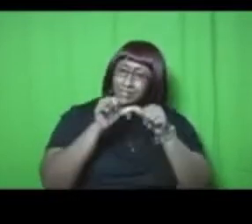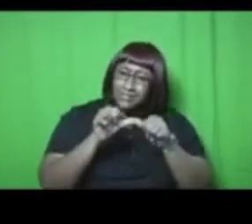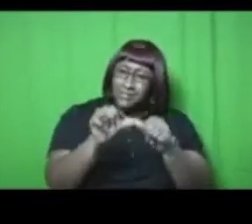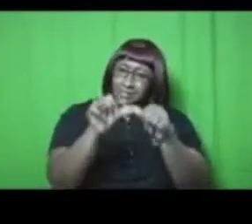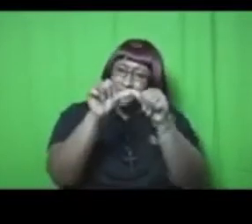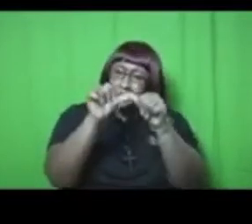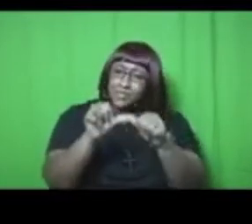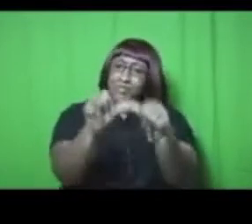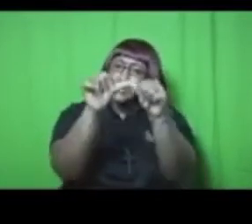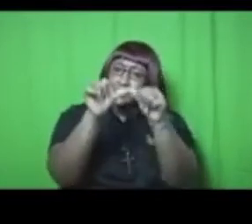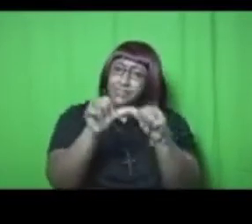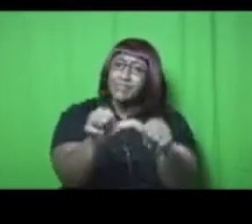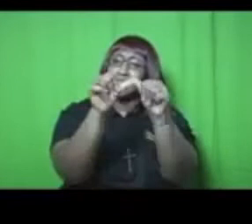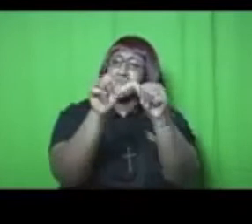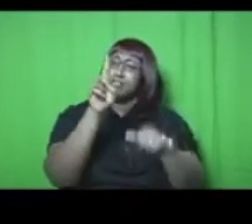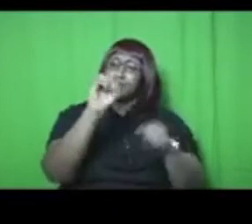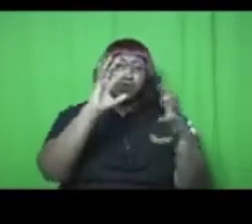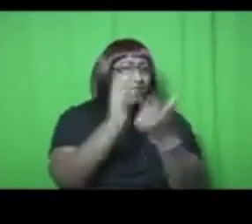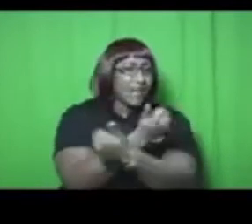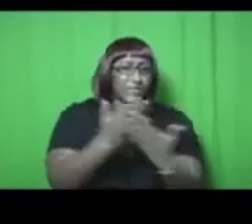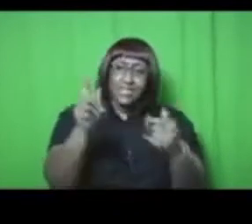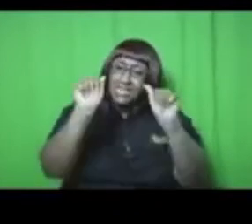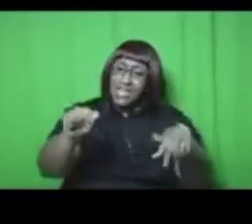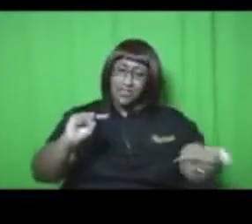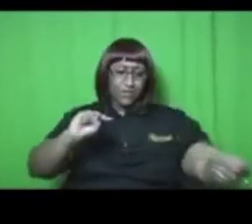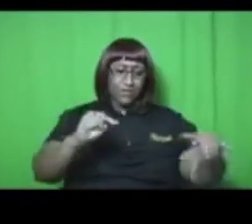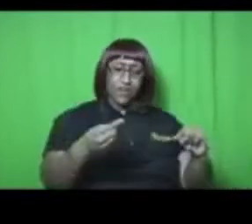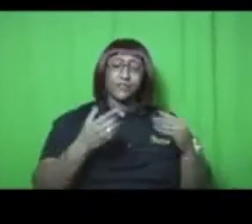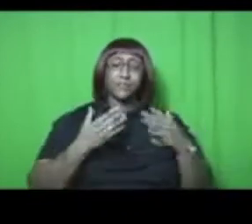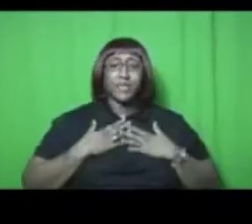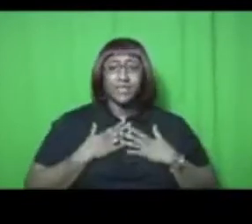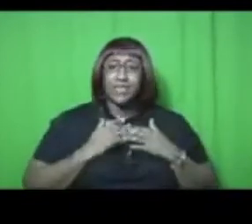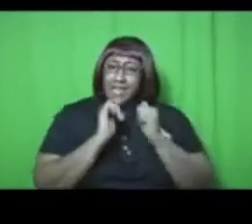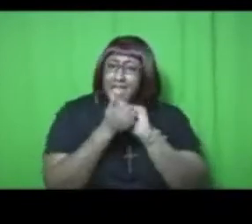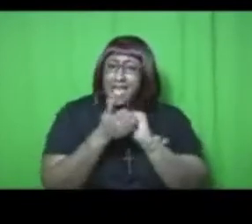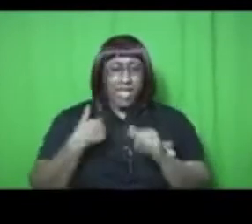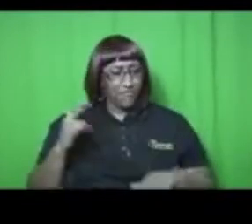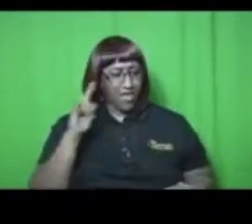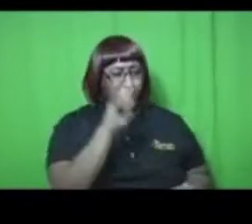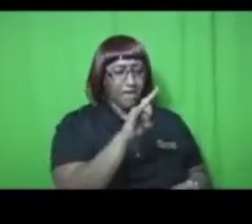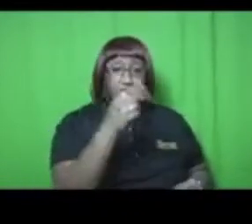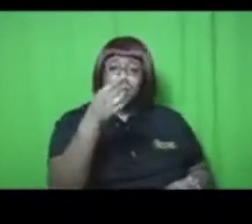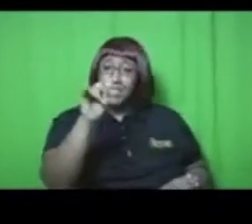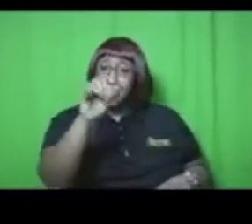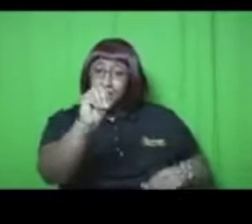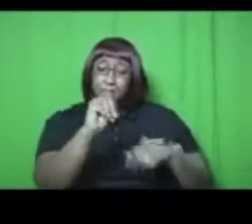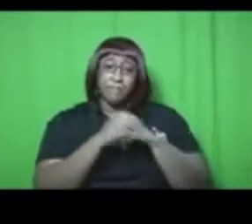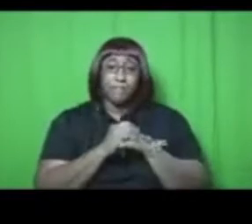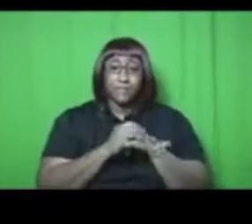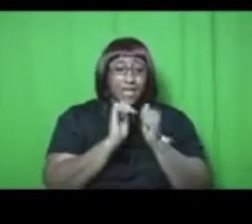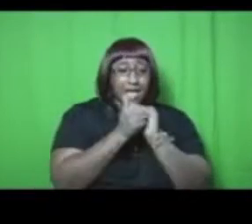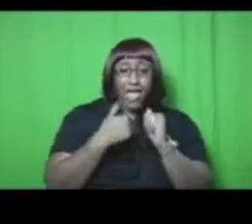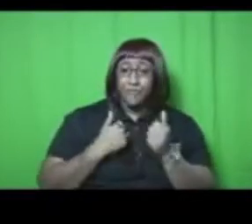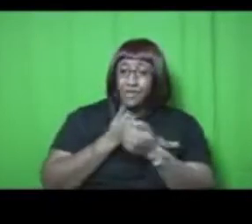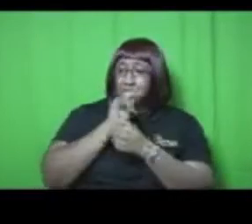continuously does everything they can to hurt me. How do I love him? How do I